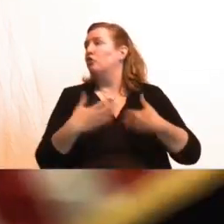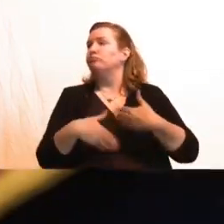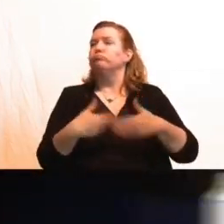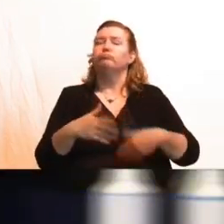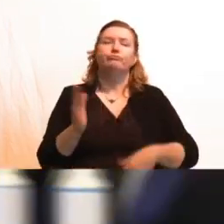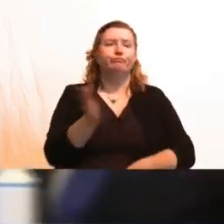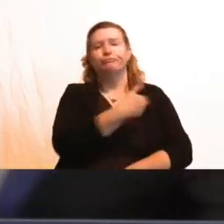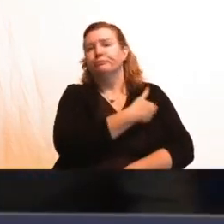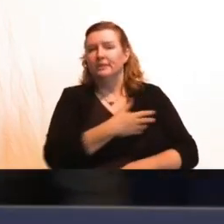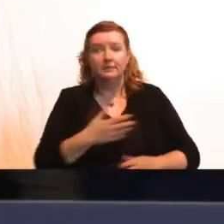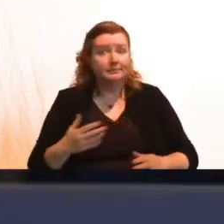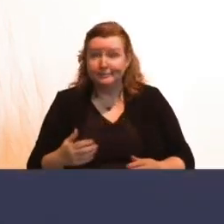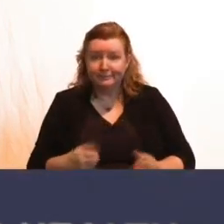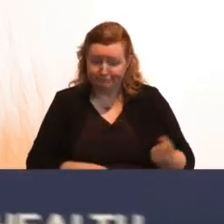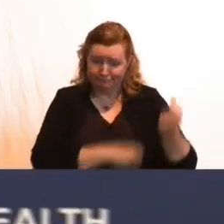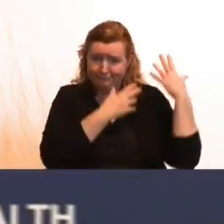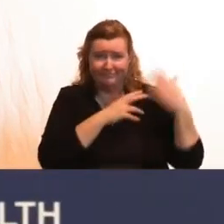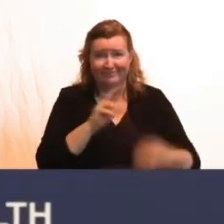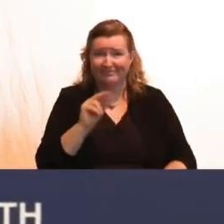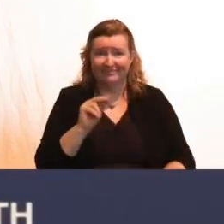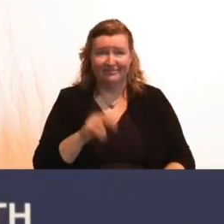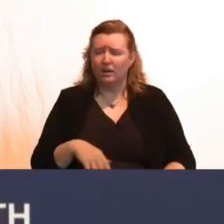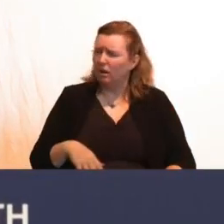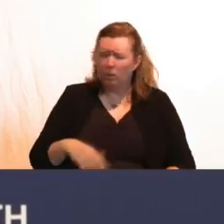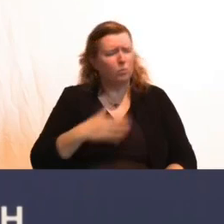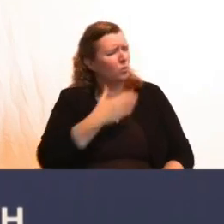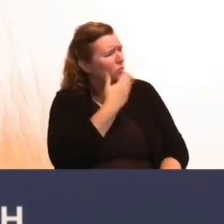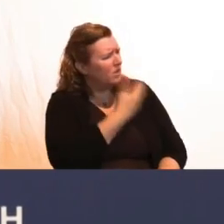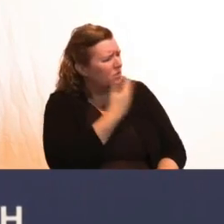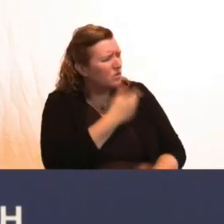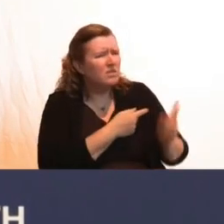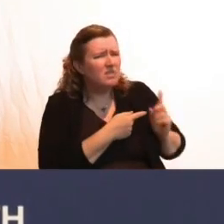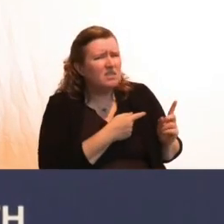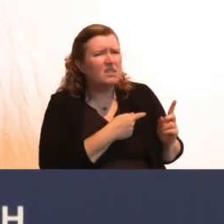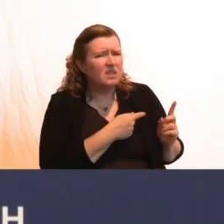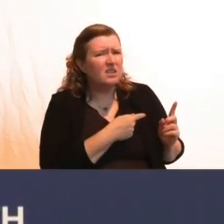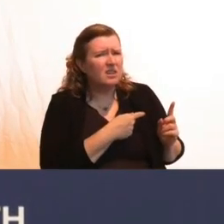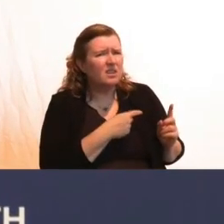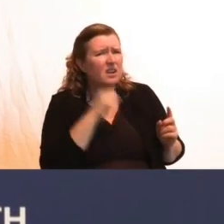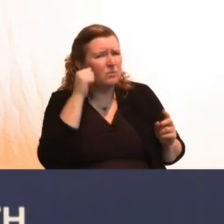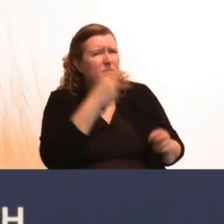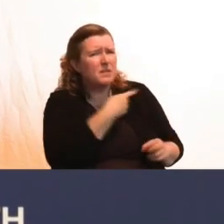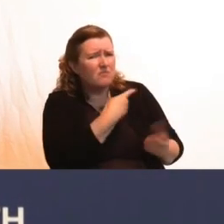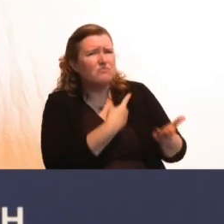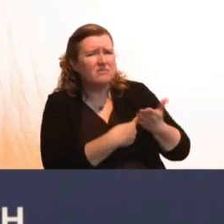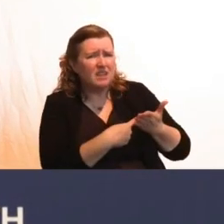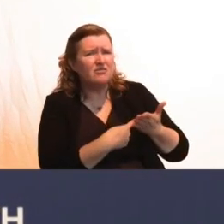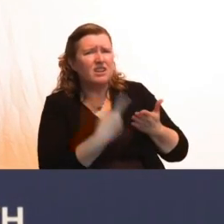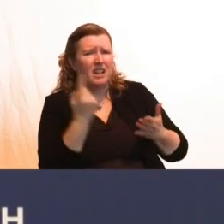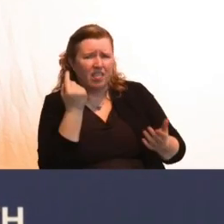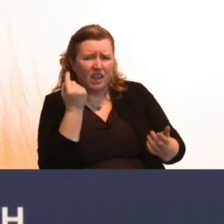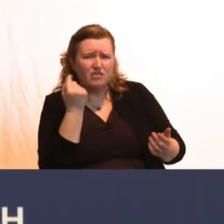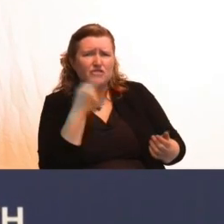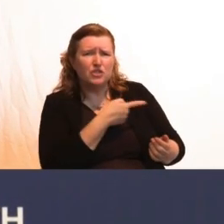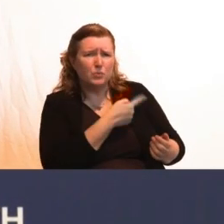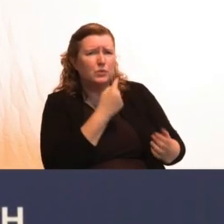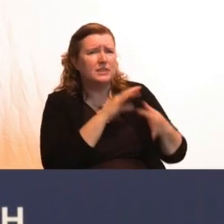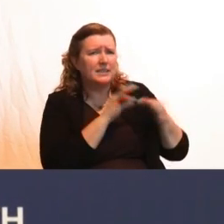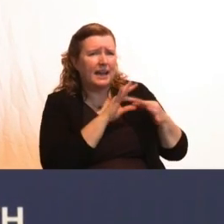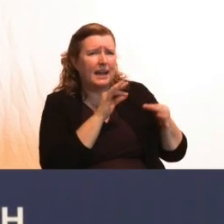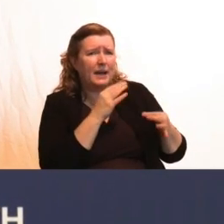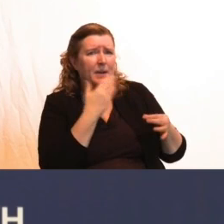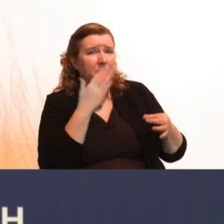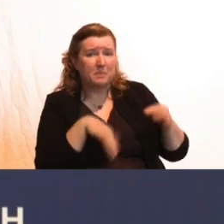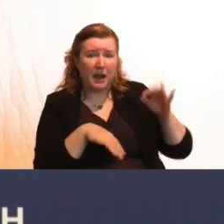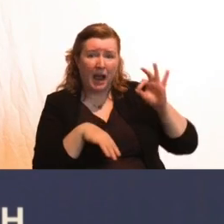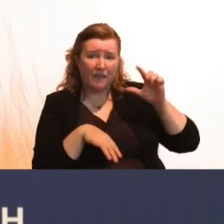we had a year ago that you had said a bad flu season was about 2,000 deaths in New Jersey, to the best of my recollection. If you look